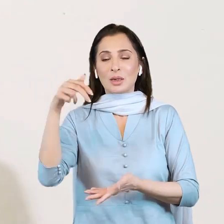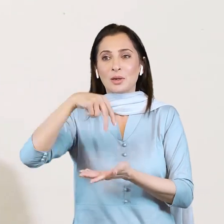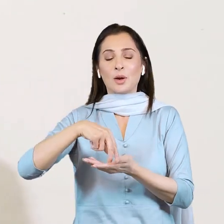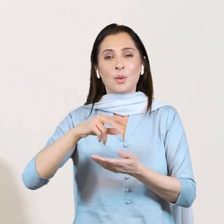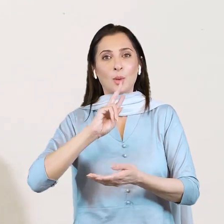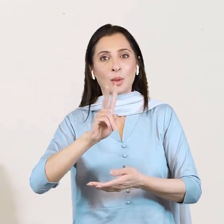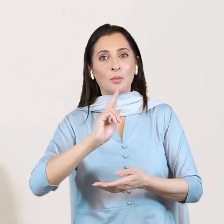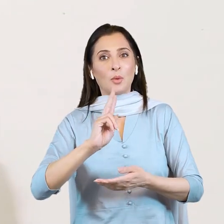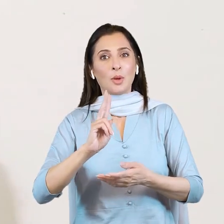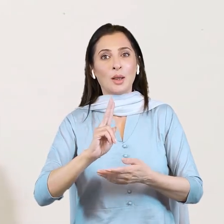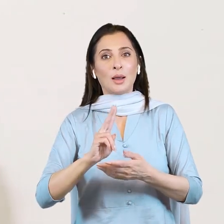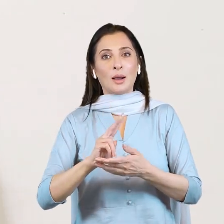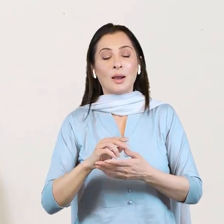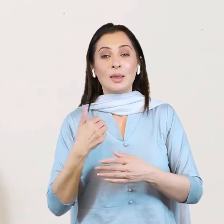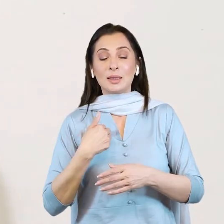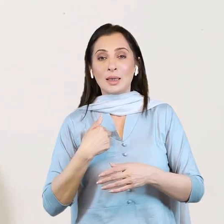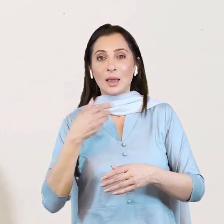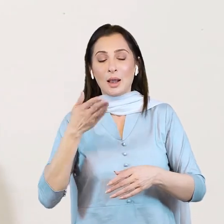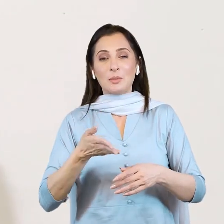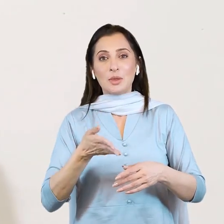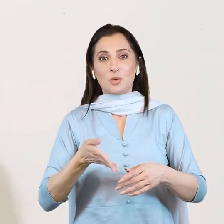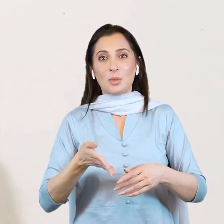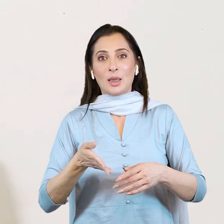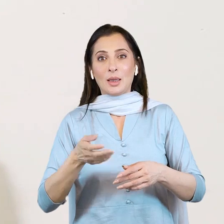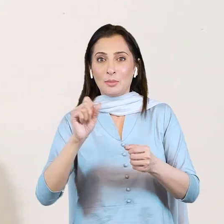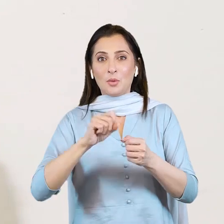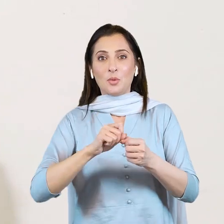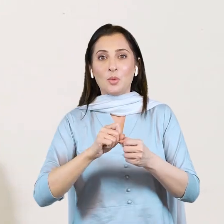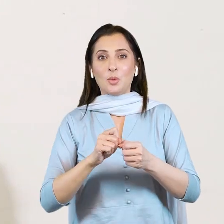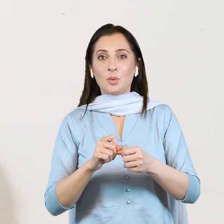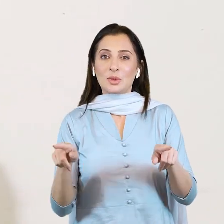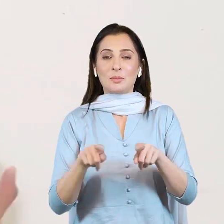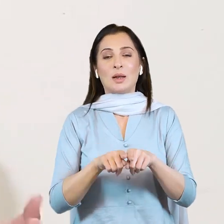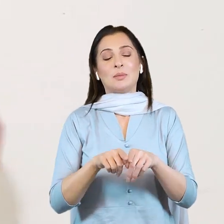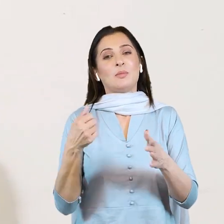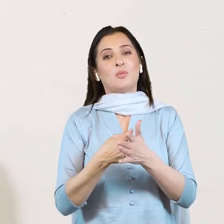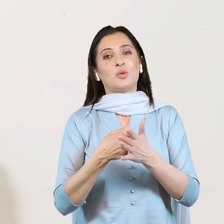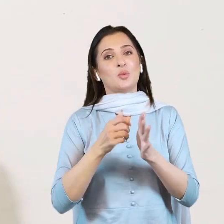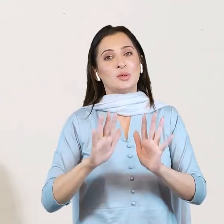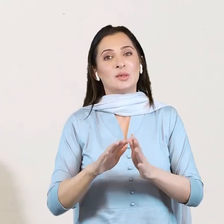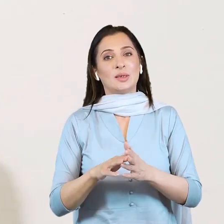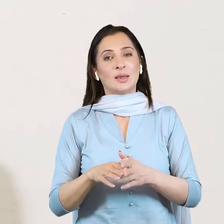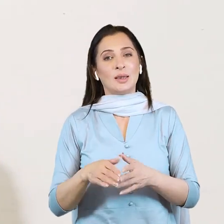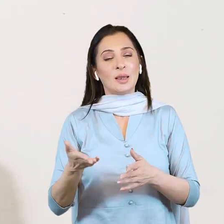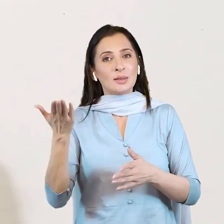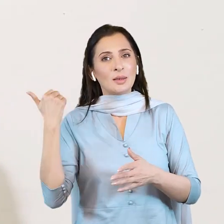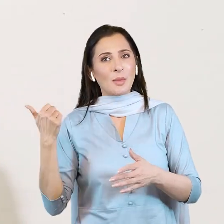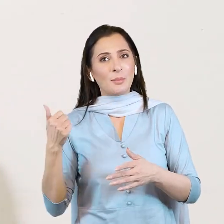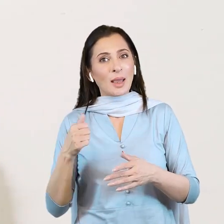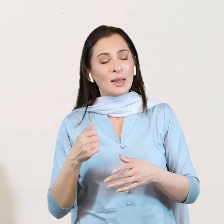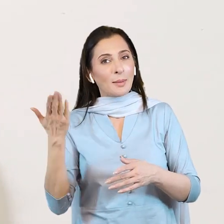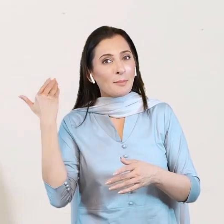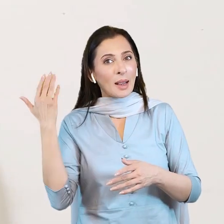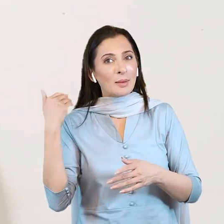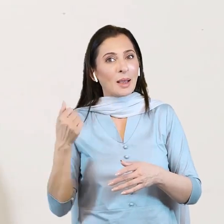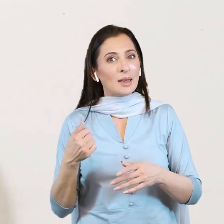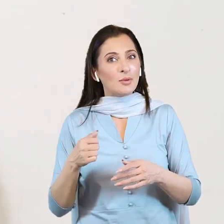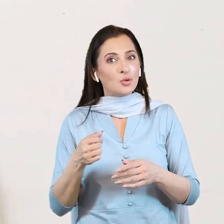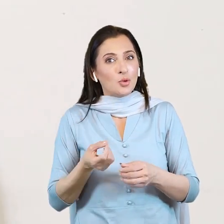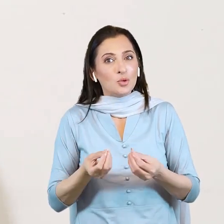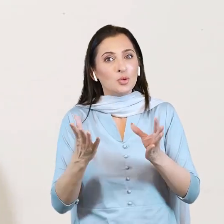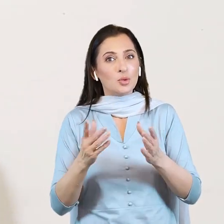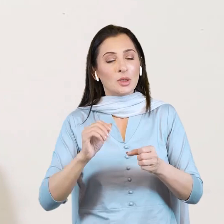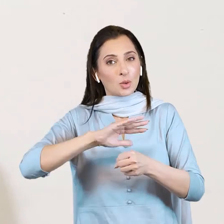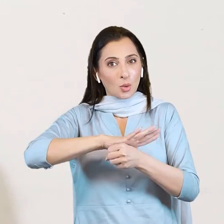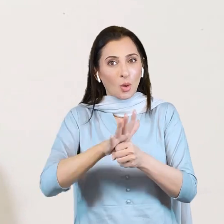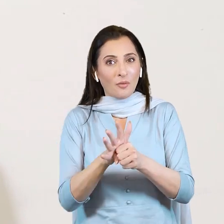for writing. Soon after writing my first few short stories, COVID-19 hit, and we all went into quarantine, which is a pretty challenging time